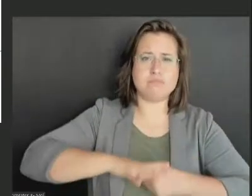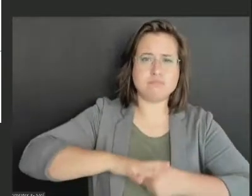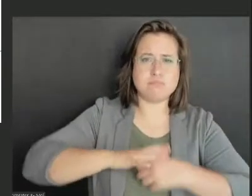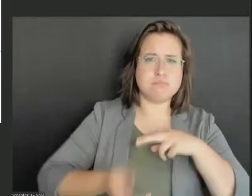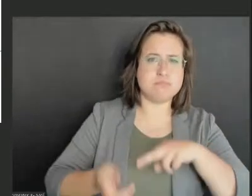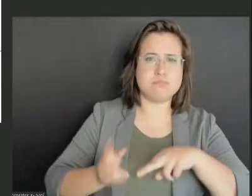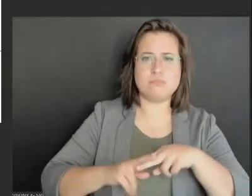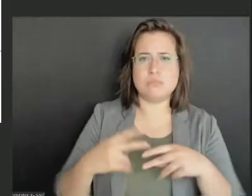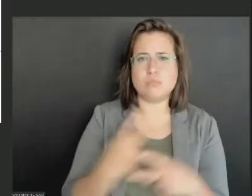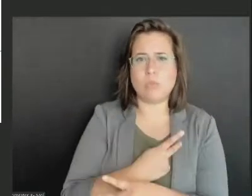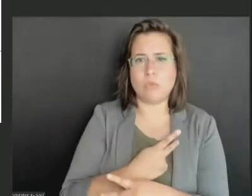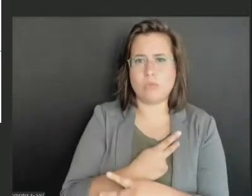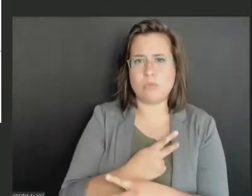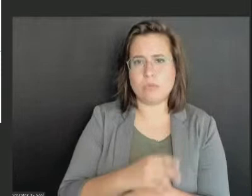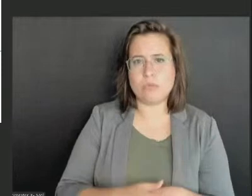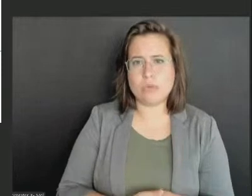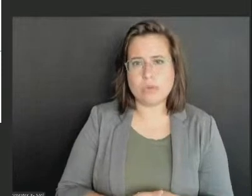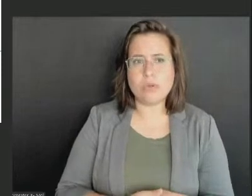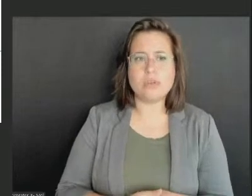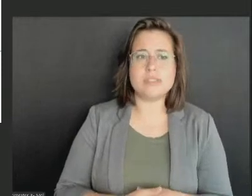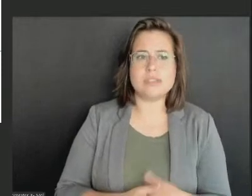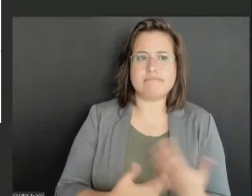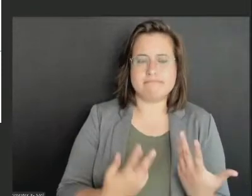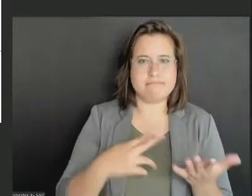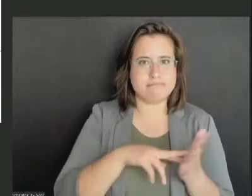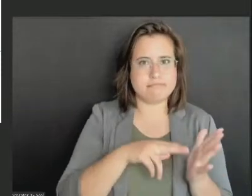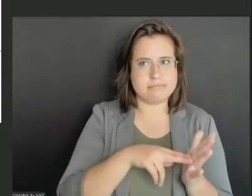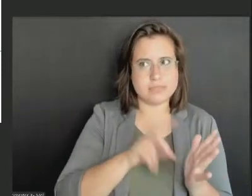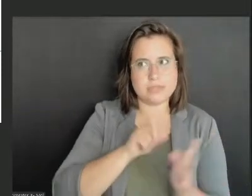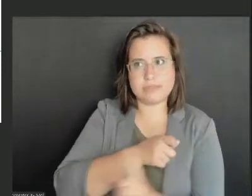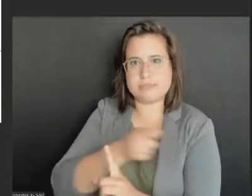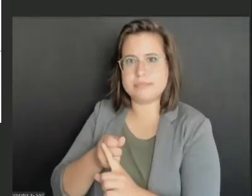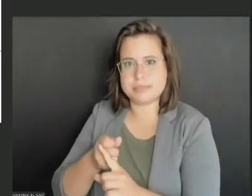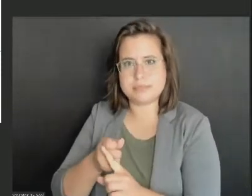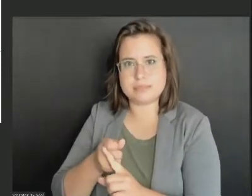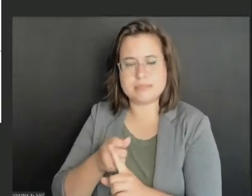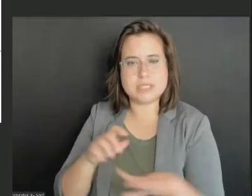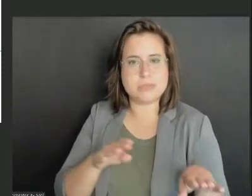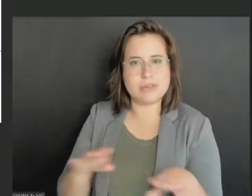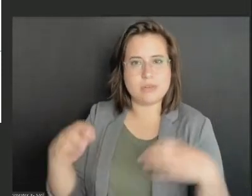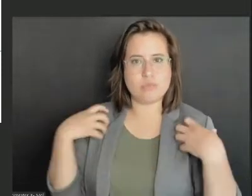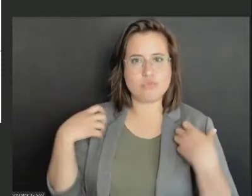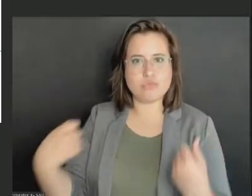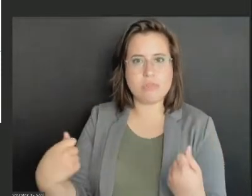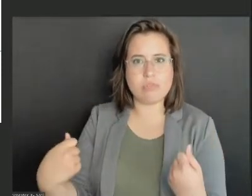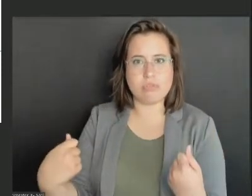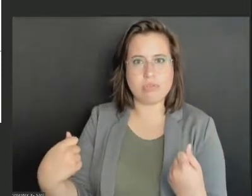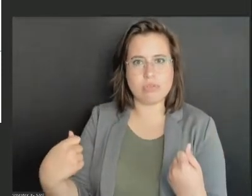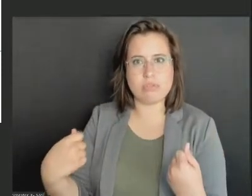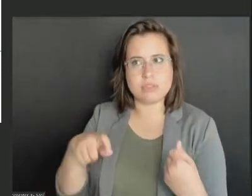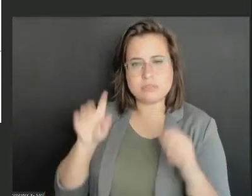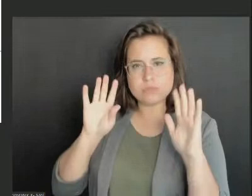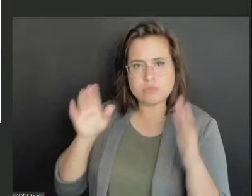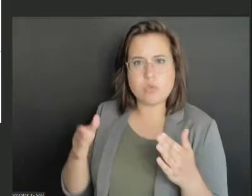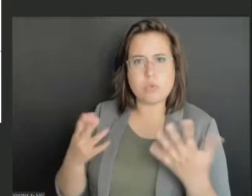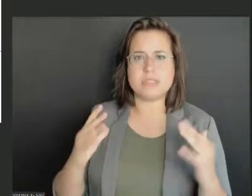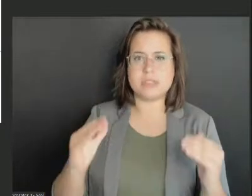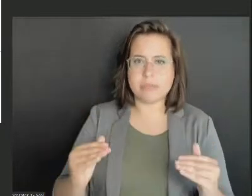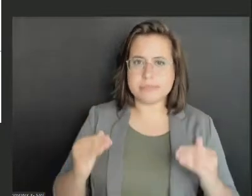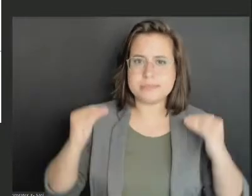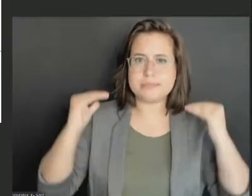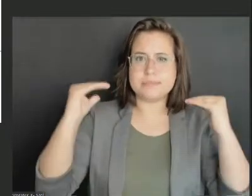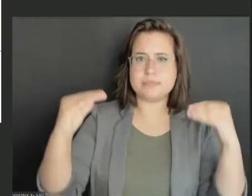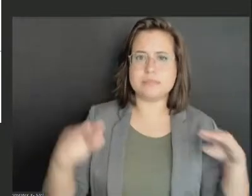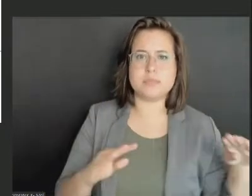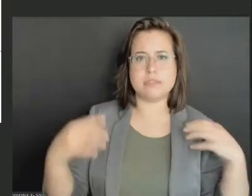a crisis in behavioral health. It needs to be emphasized, and the need to elevate behavioral health and recognize